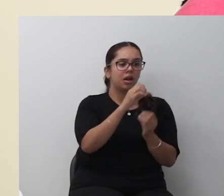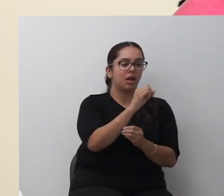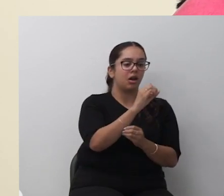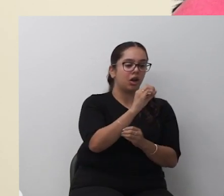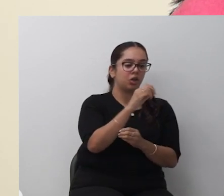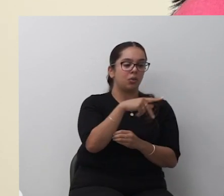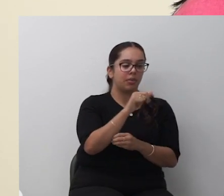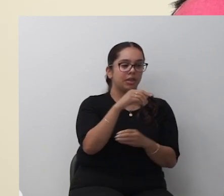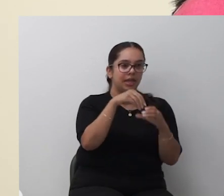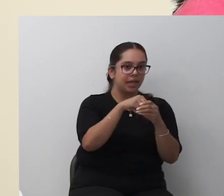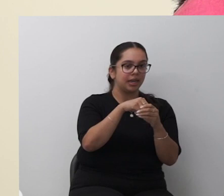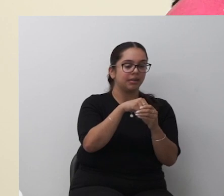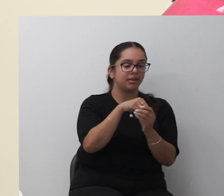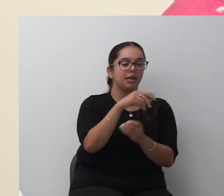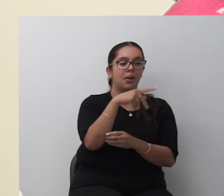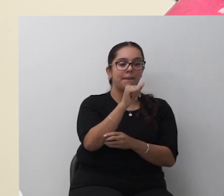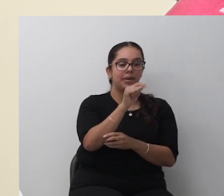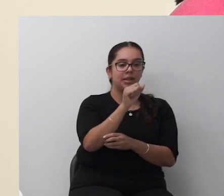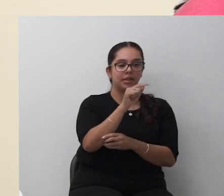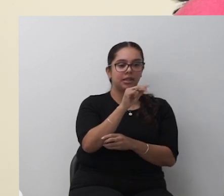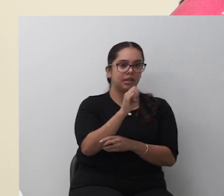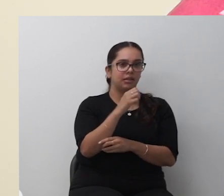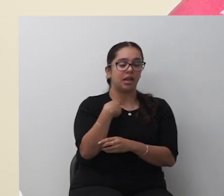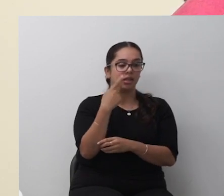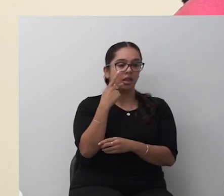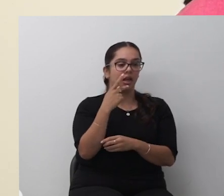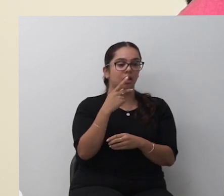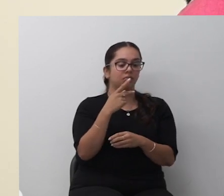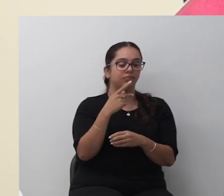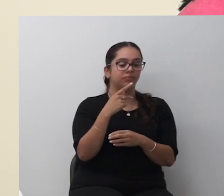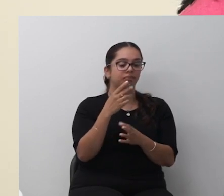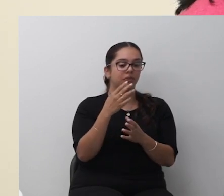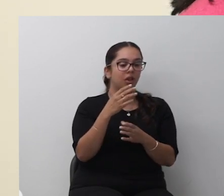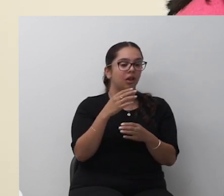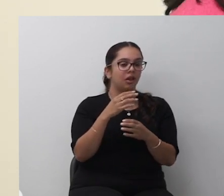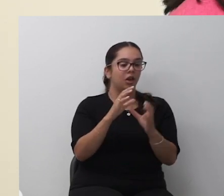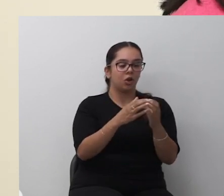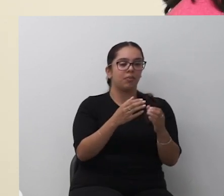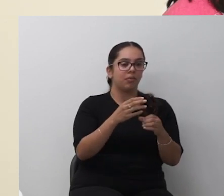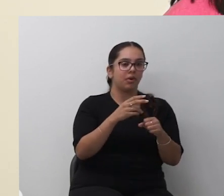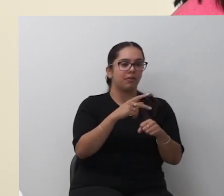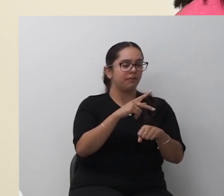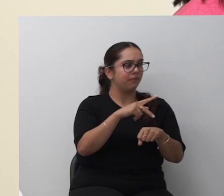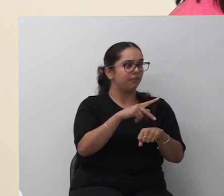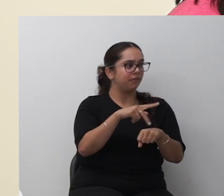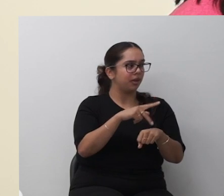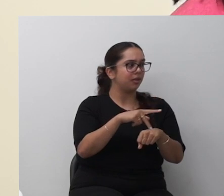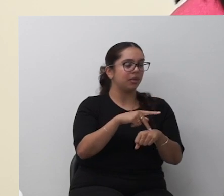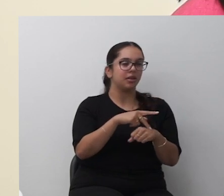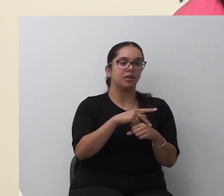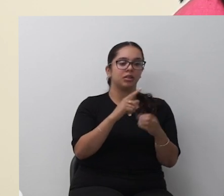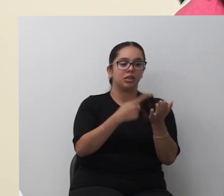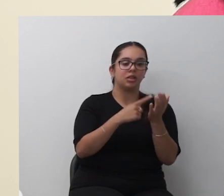in Palestine. I saw a group of Filipino American youth talk about the impact of militarism and war